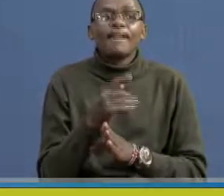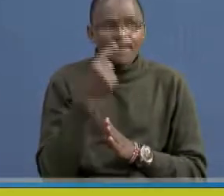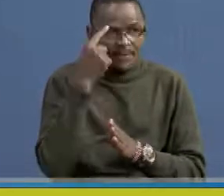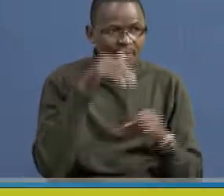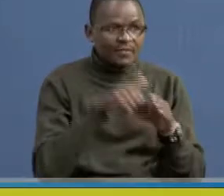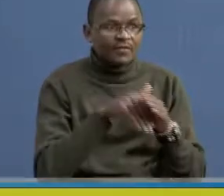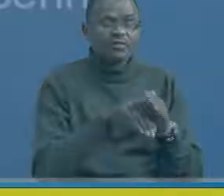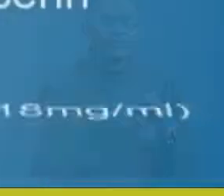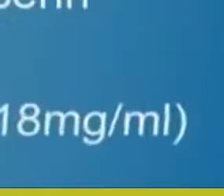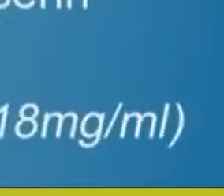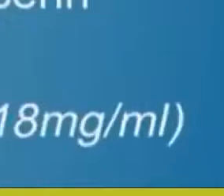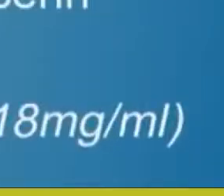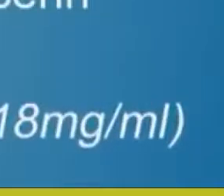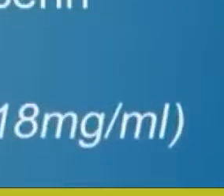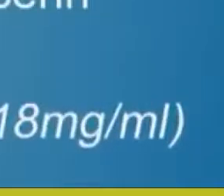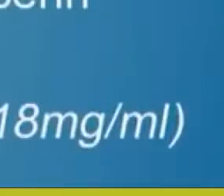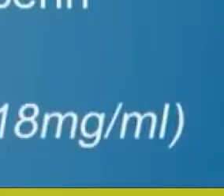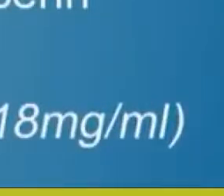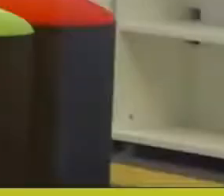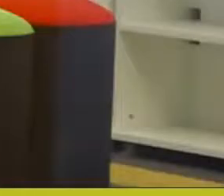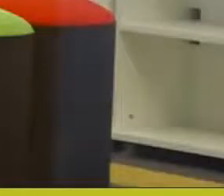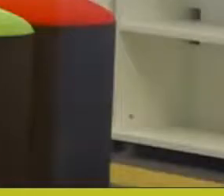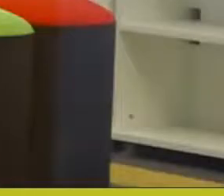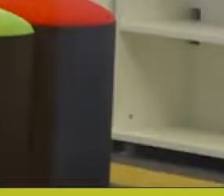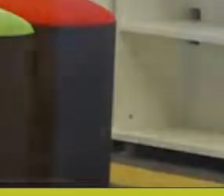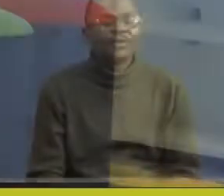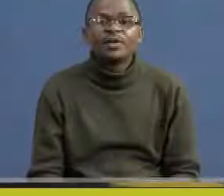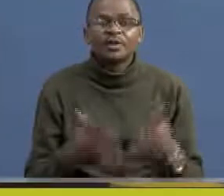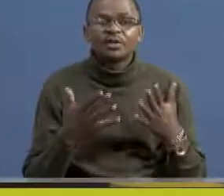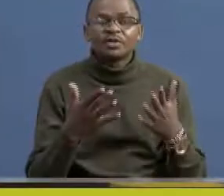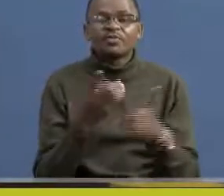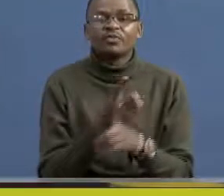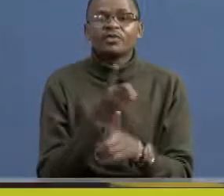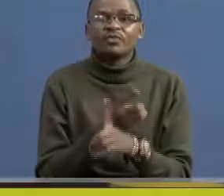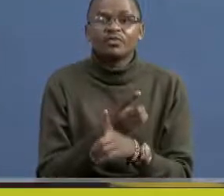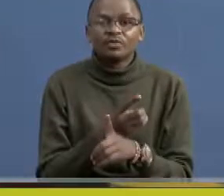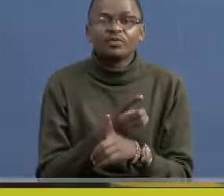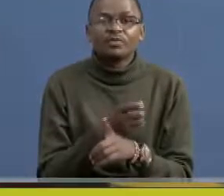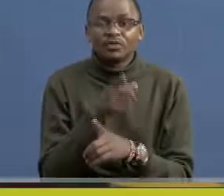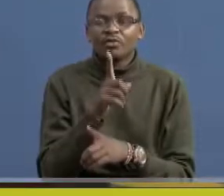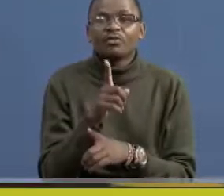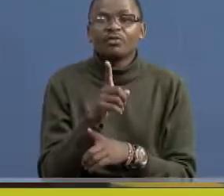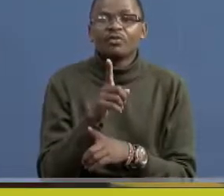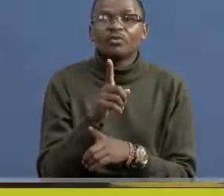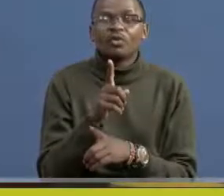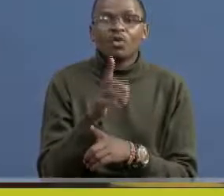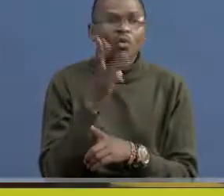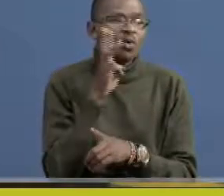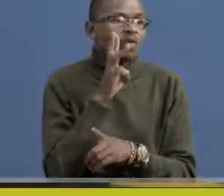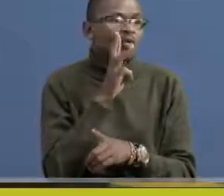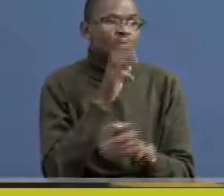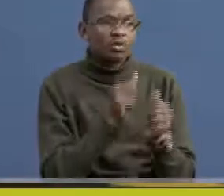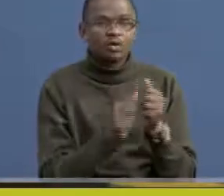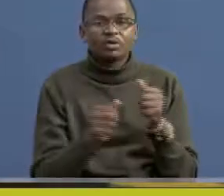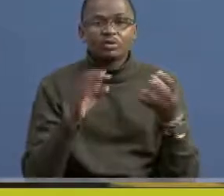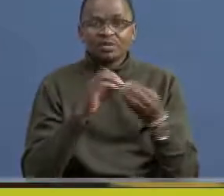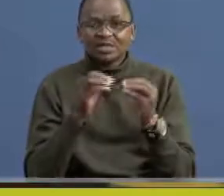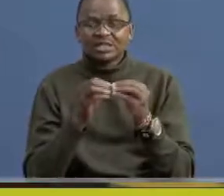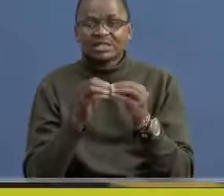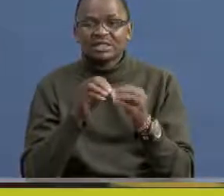propylene glycerol, flavors that give you the different flavors of the e-liquid, water, which creates the